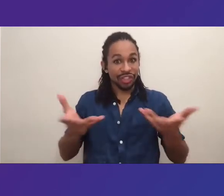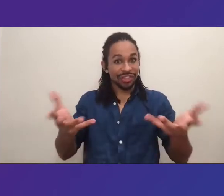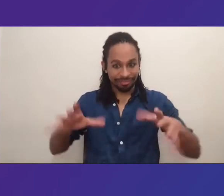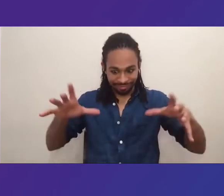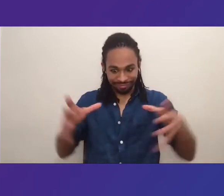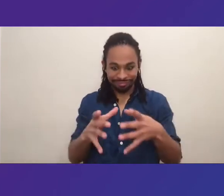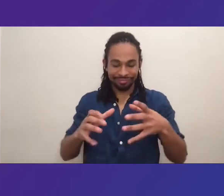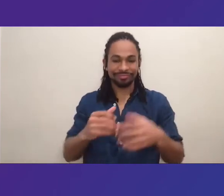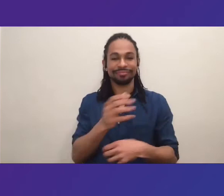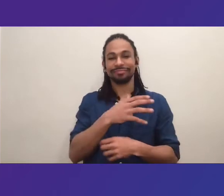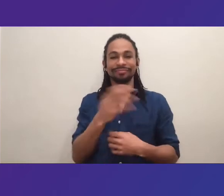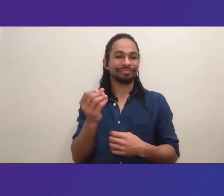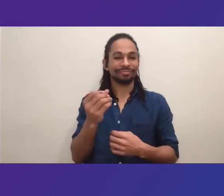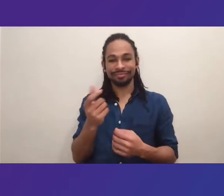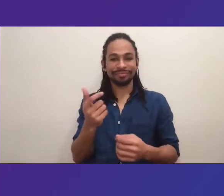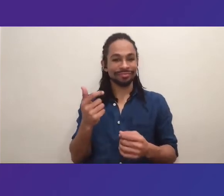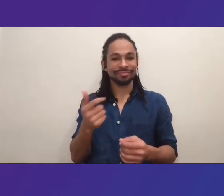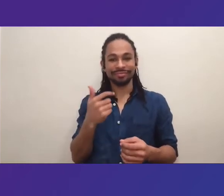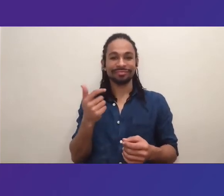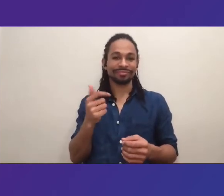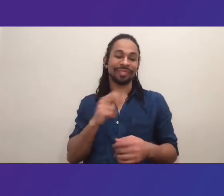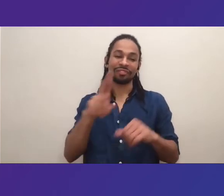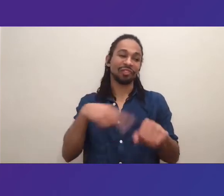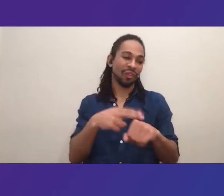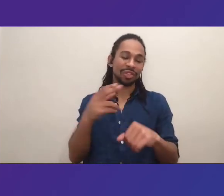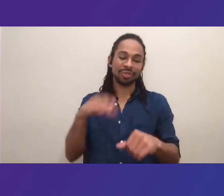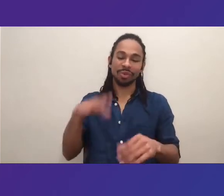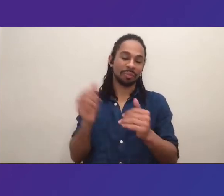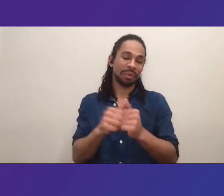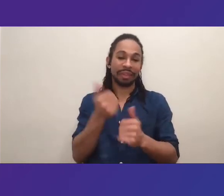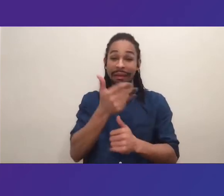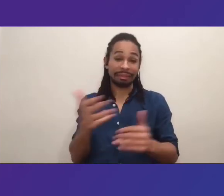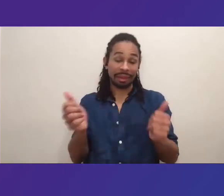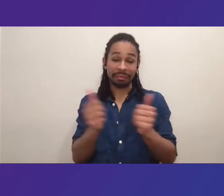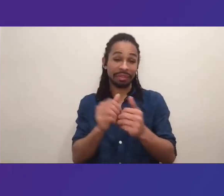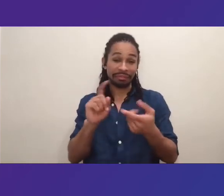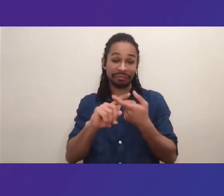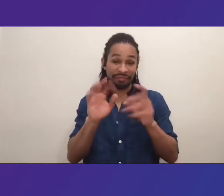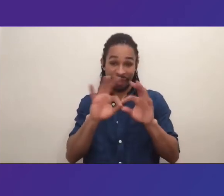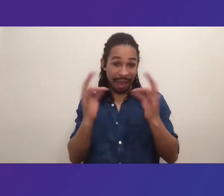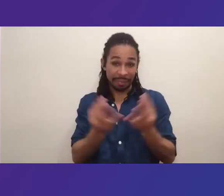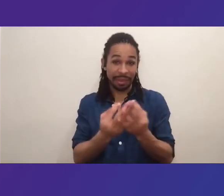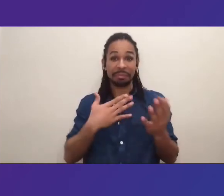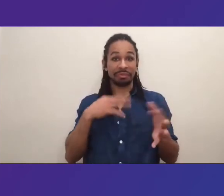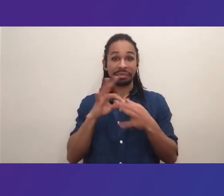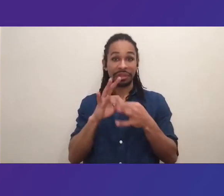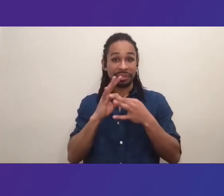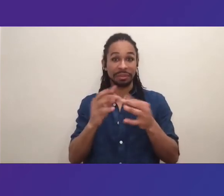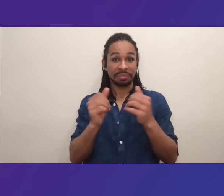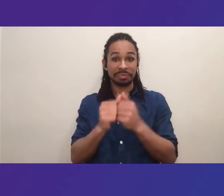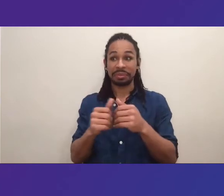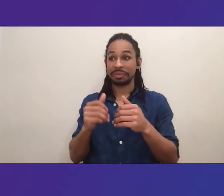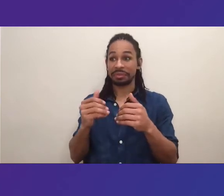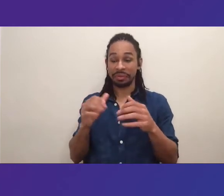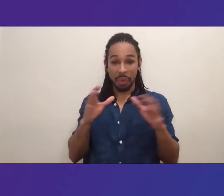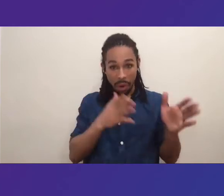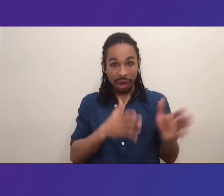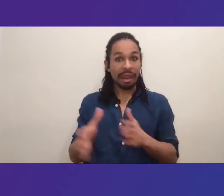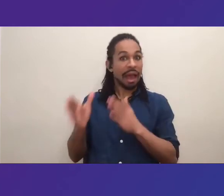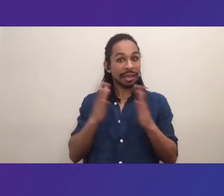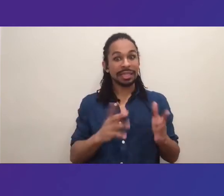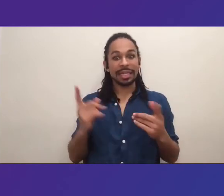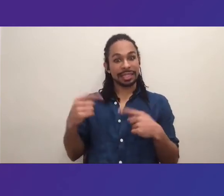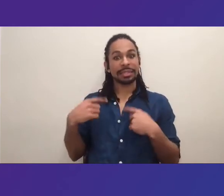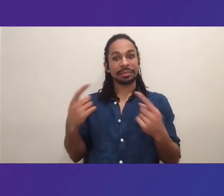And like growing up with things from your family, I feel like my relationship to organizing has been very full and